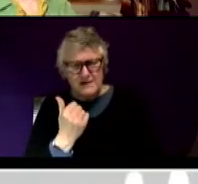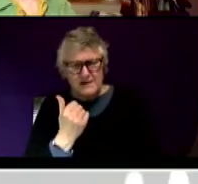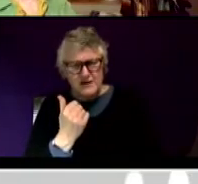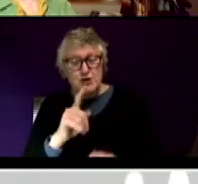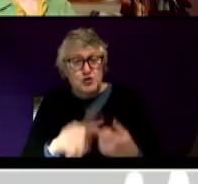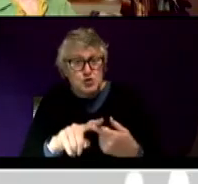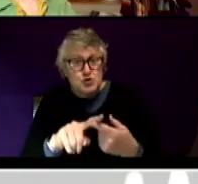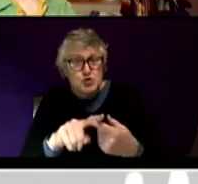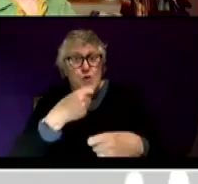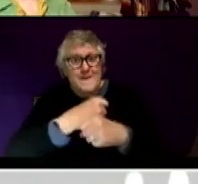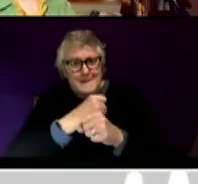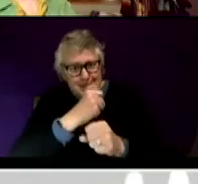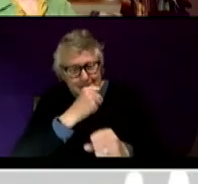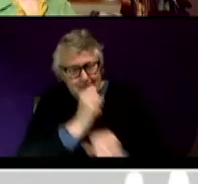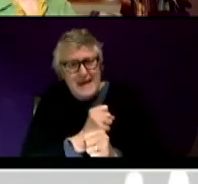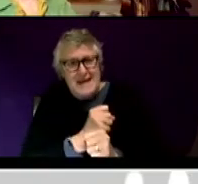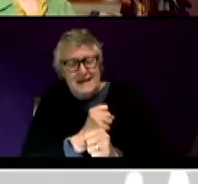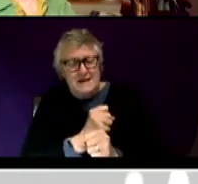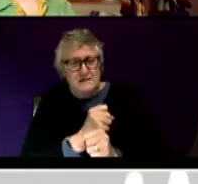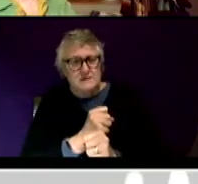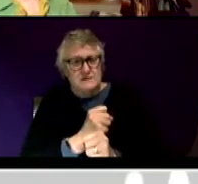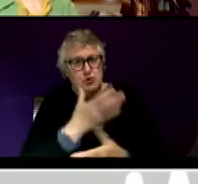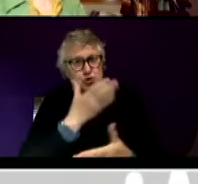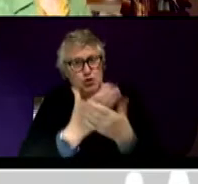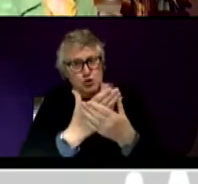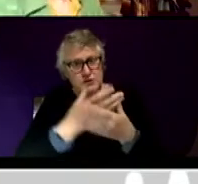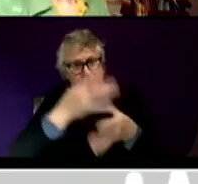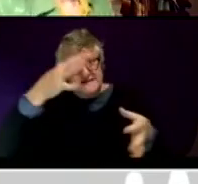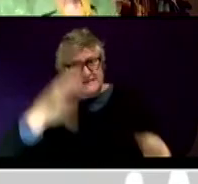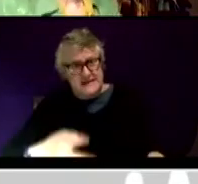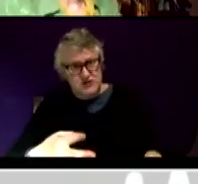decisions in a split second is